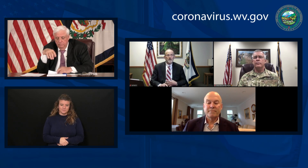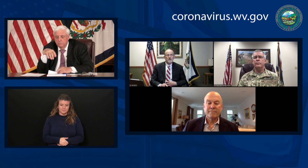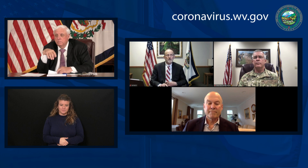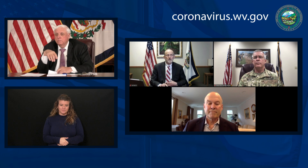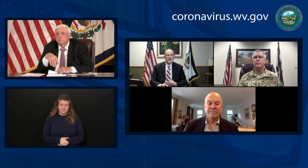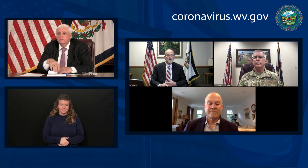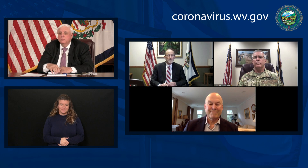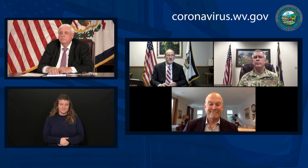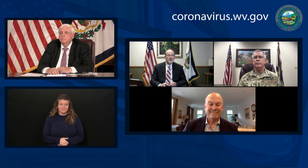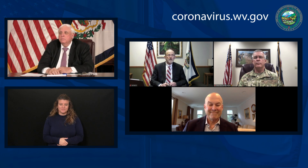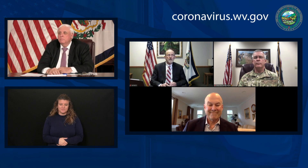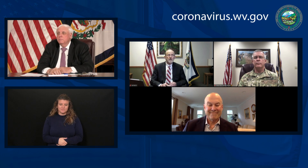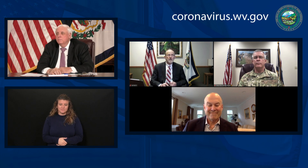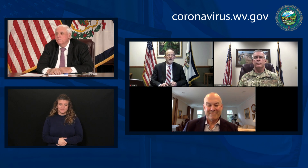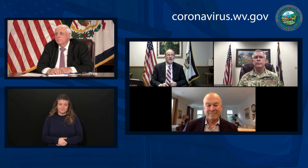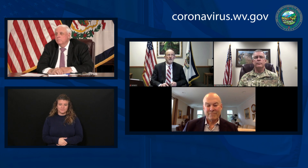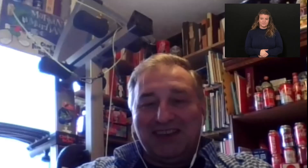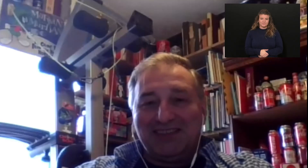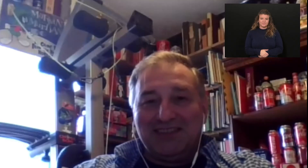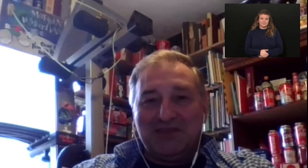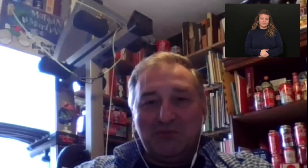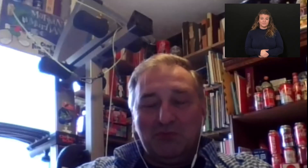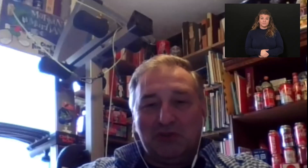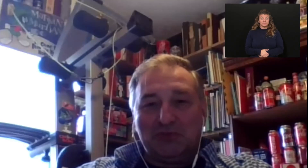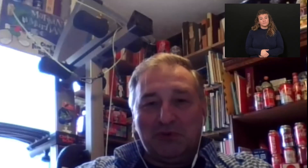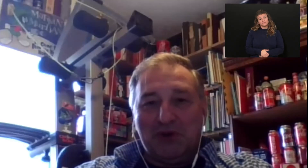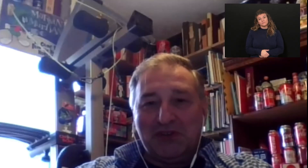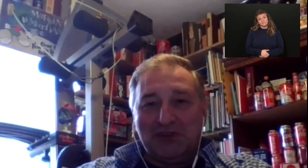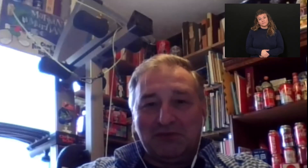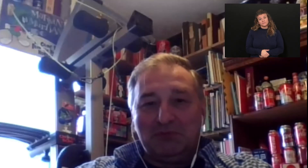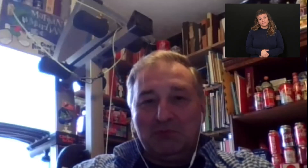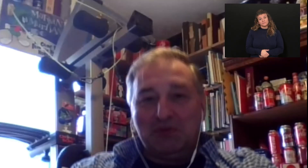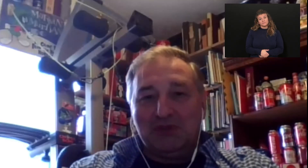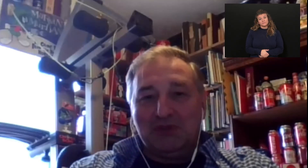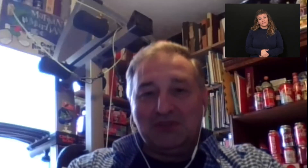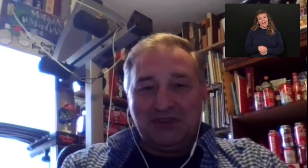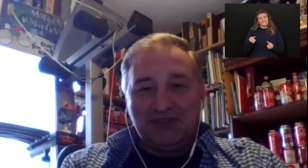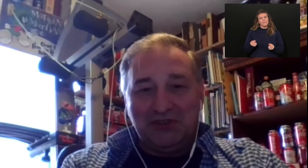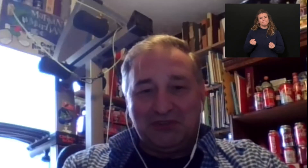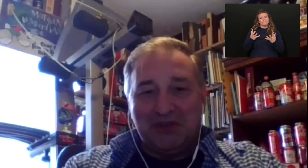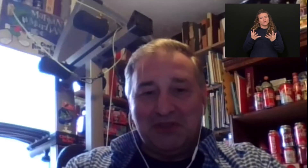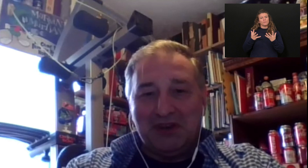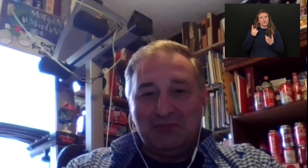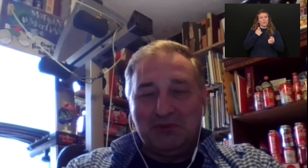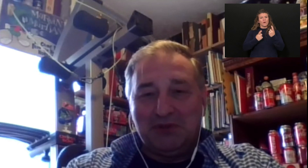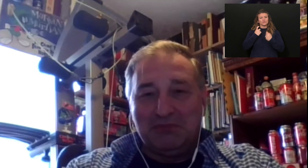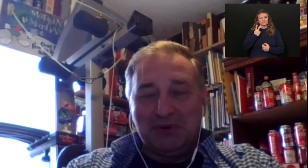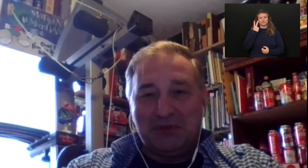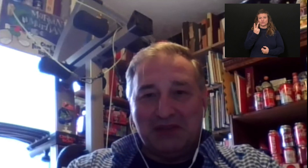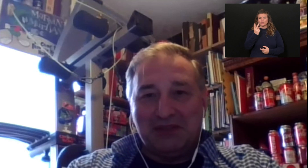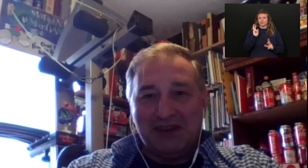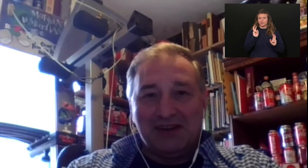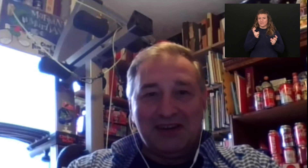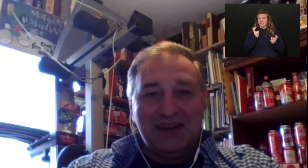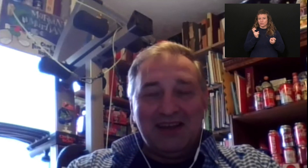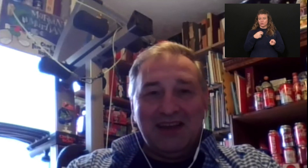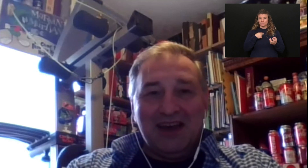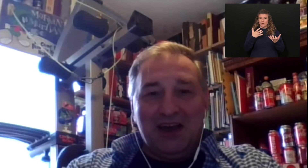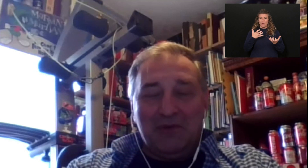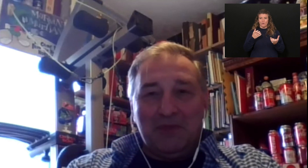Hi, I'm getting questions, multiple questions from people on two issues, so I thought I'd put them both out